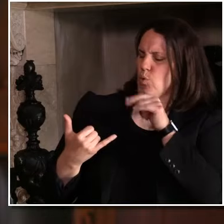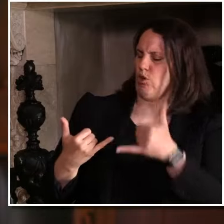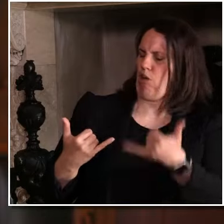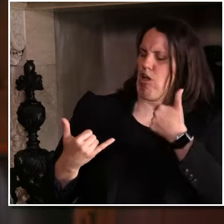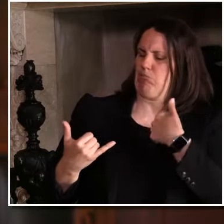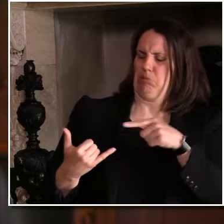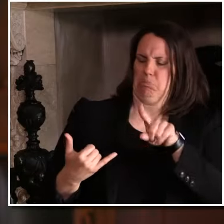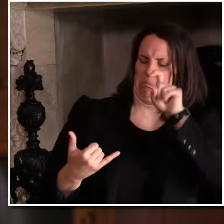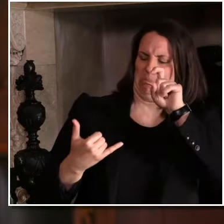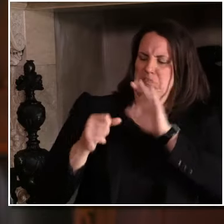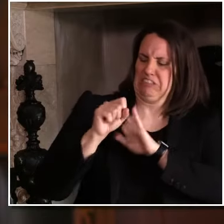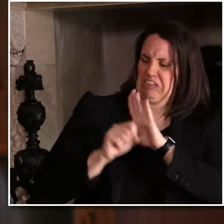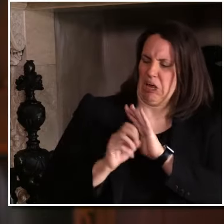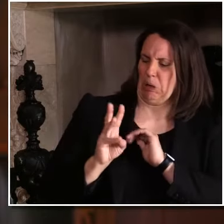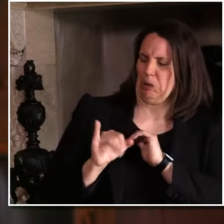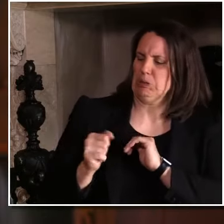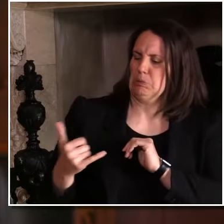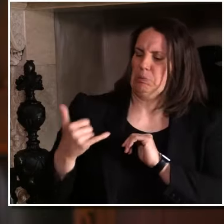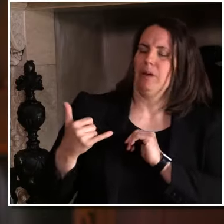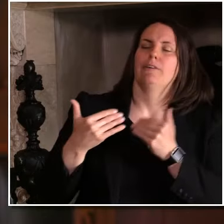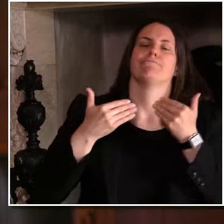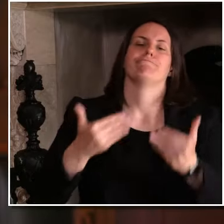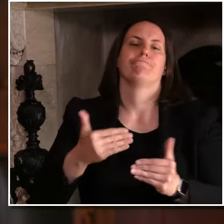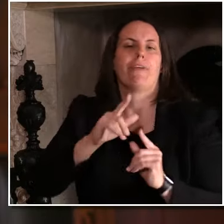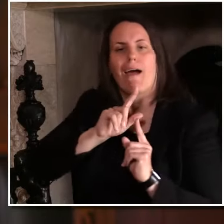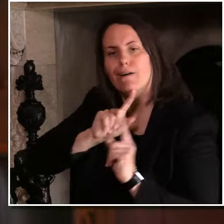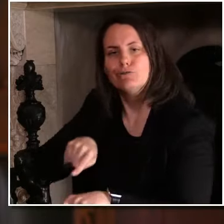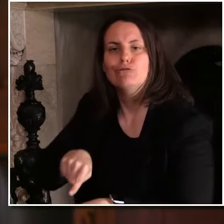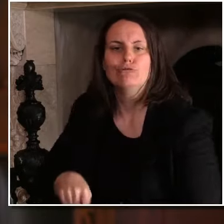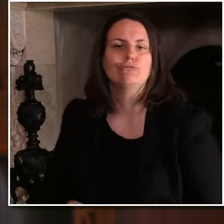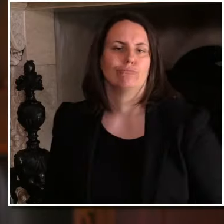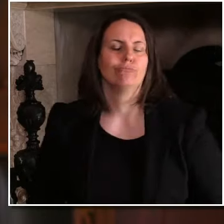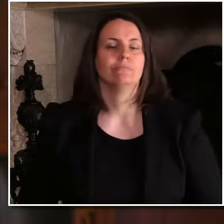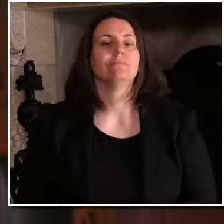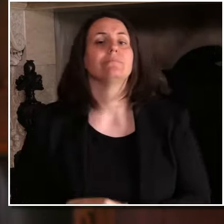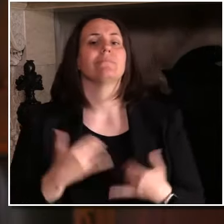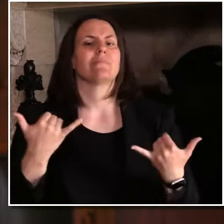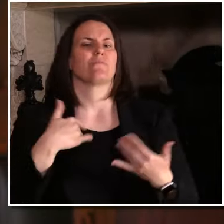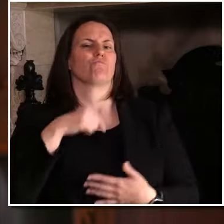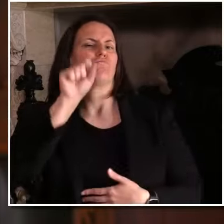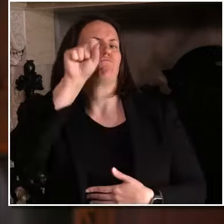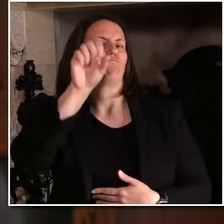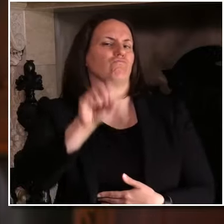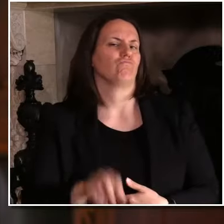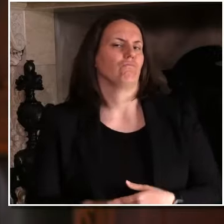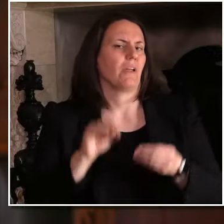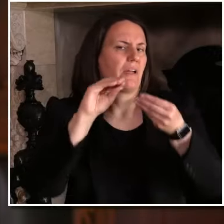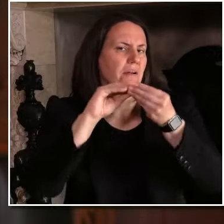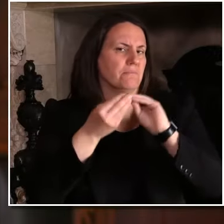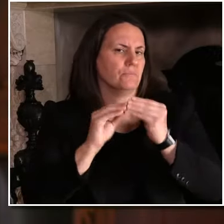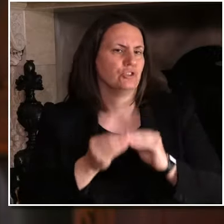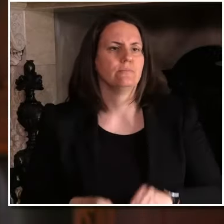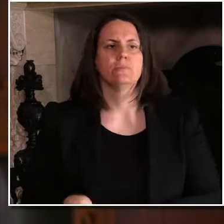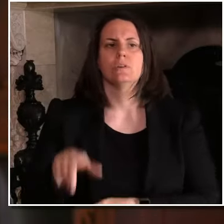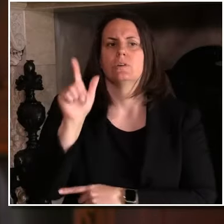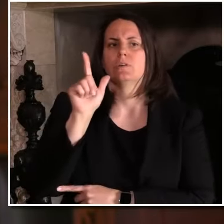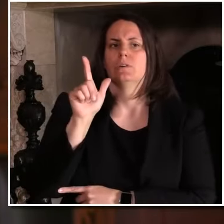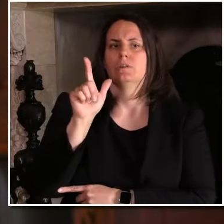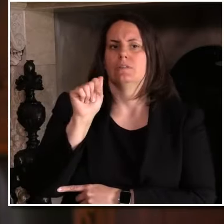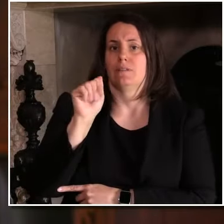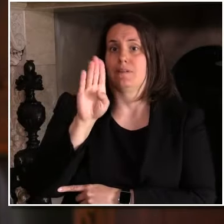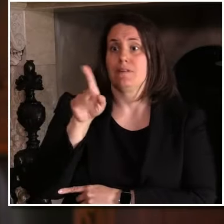stand. We have 48 active labs running COVID-19 tests in Wisconsin with a daily lab capacity of